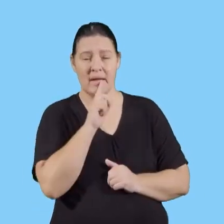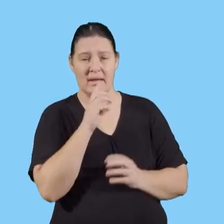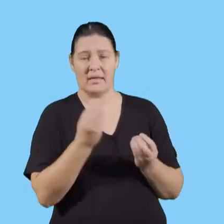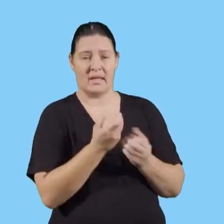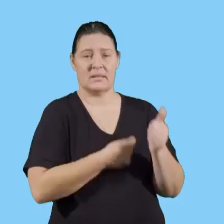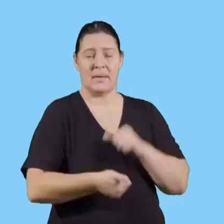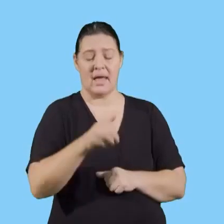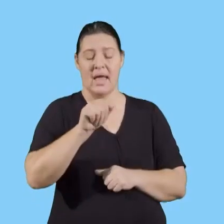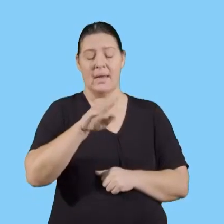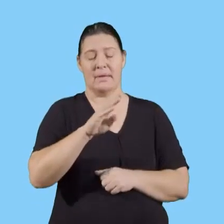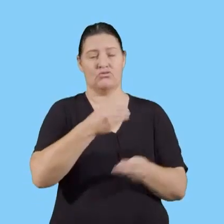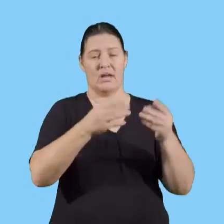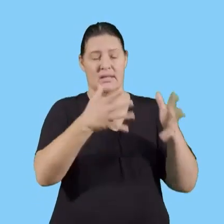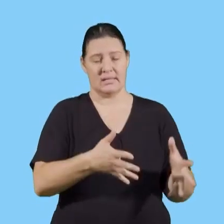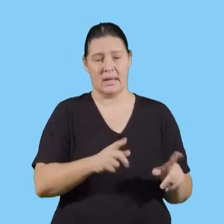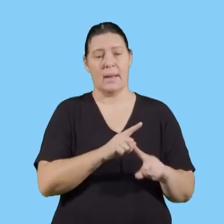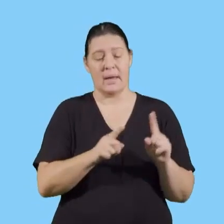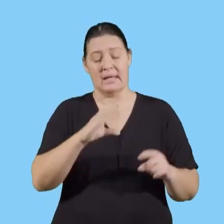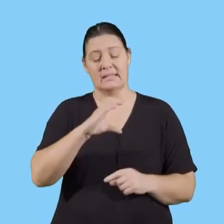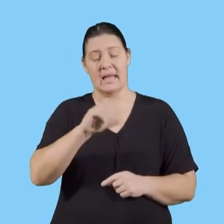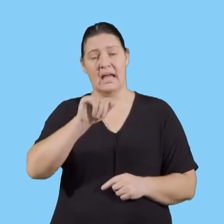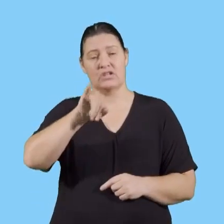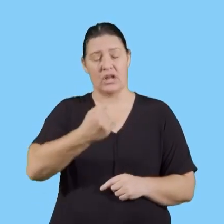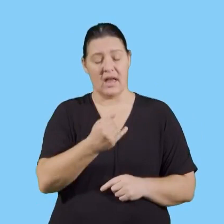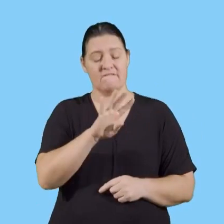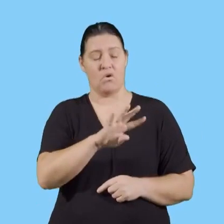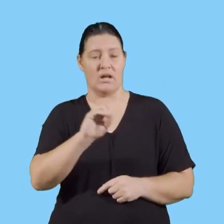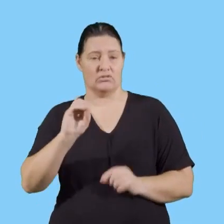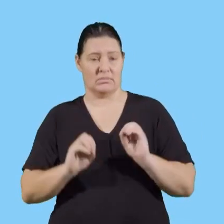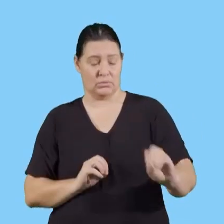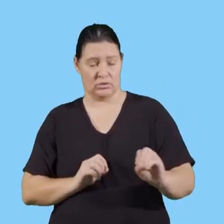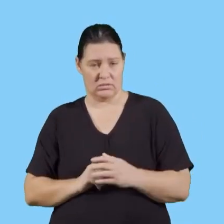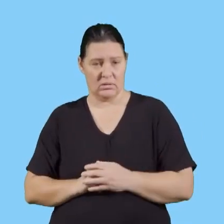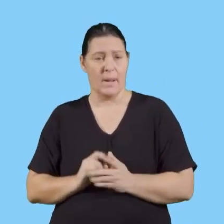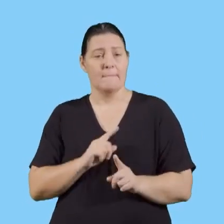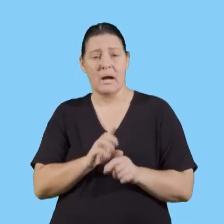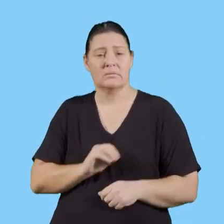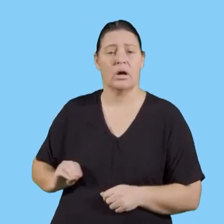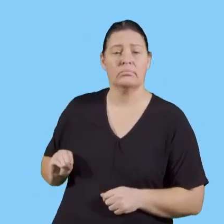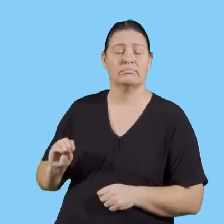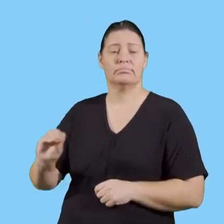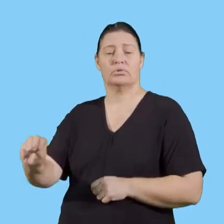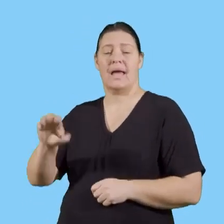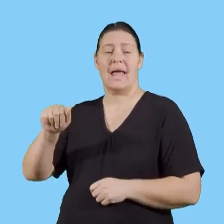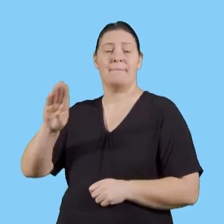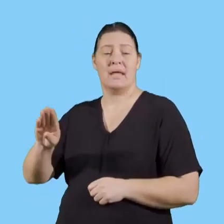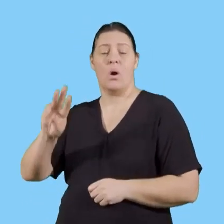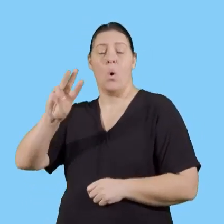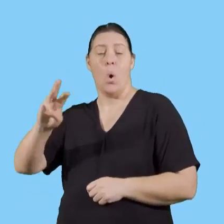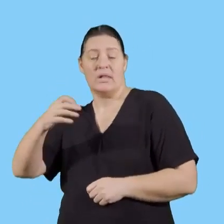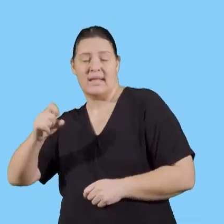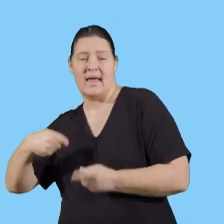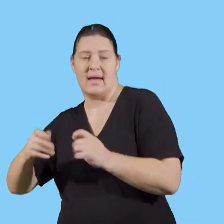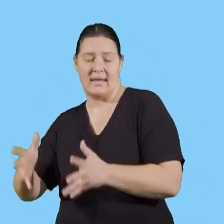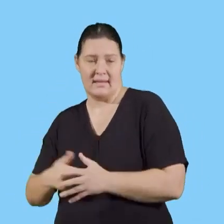to AB traders and recorded in the CAJ for 400 was incorrectly debited against the account of AB